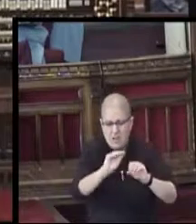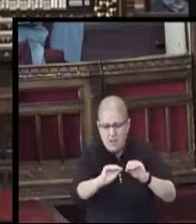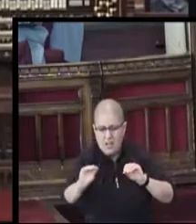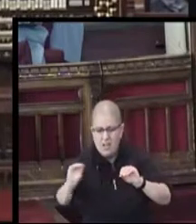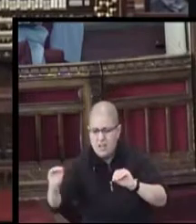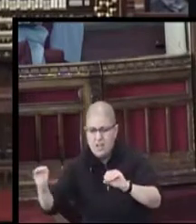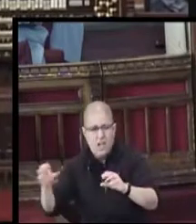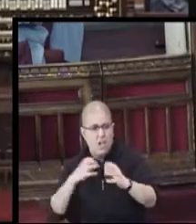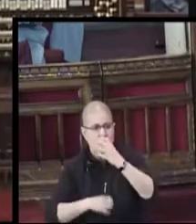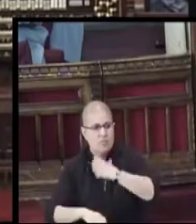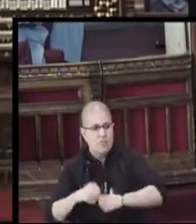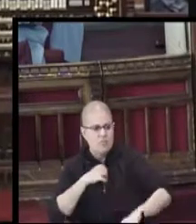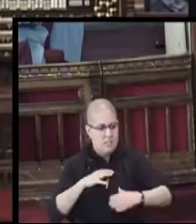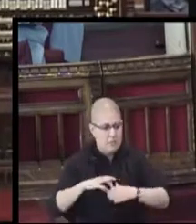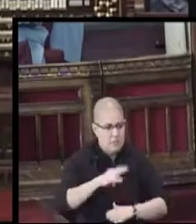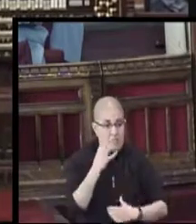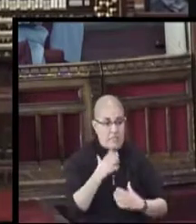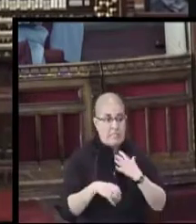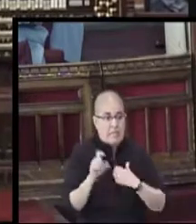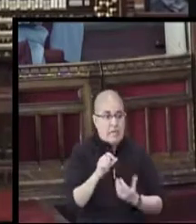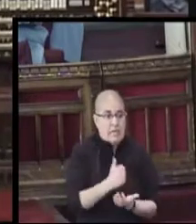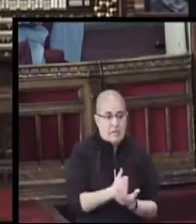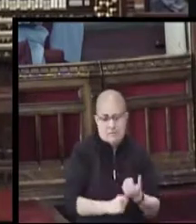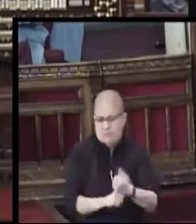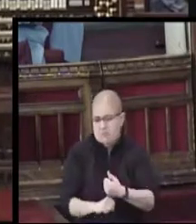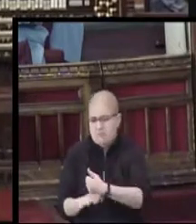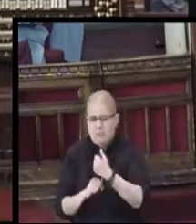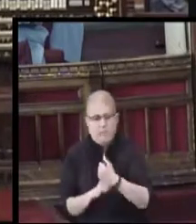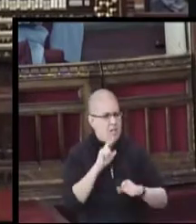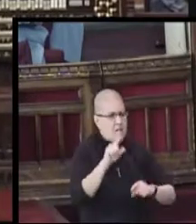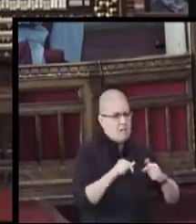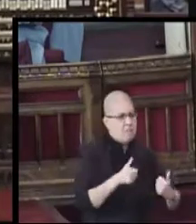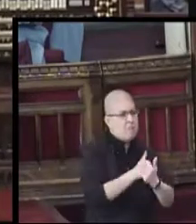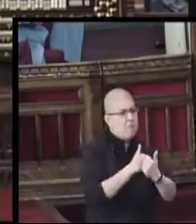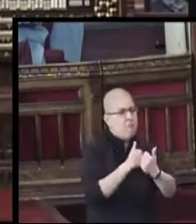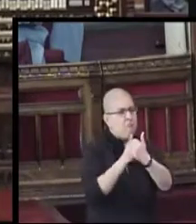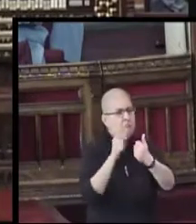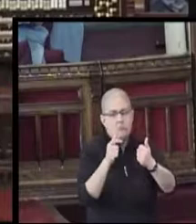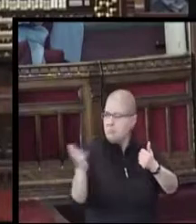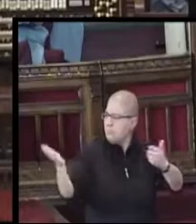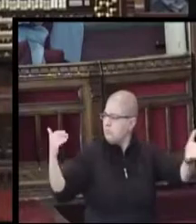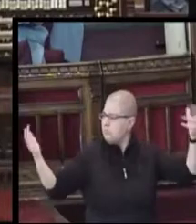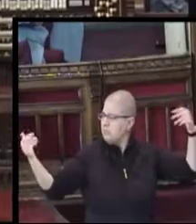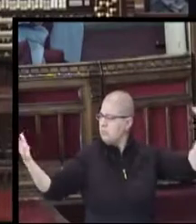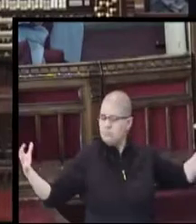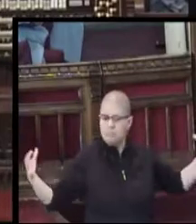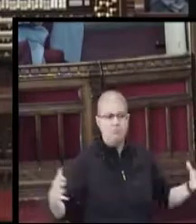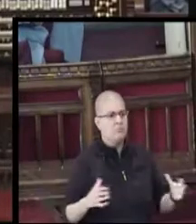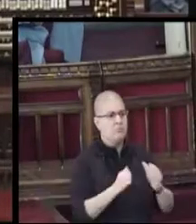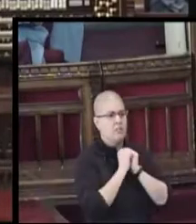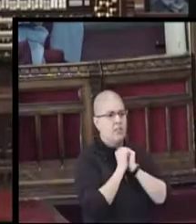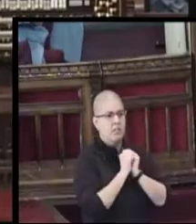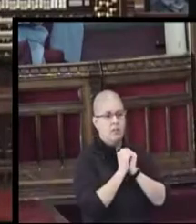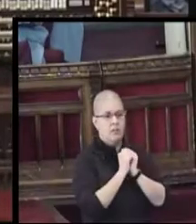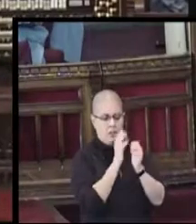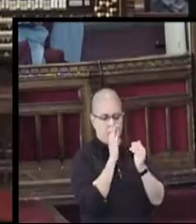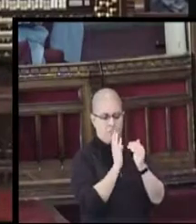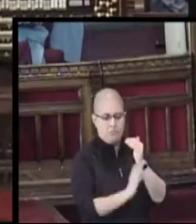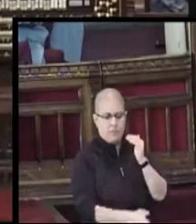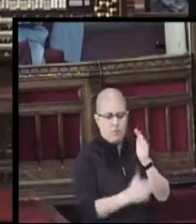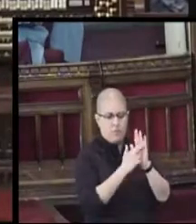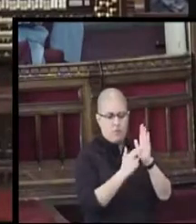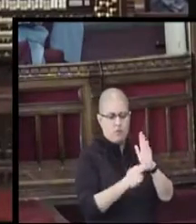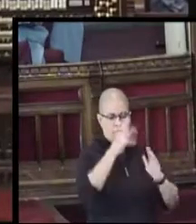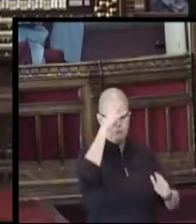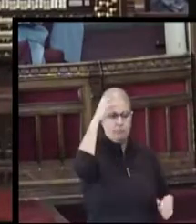spiritually. He asked questions. He engaged others on the journey. And he humbly broke the rules